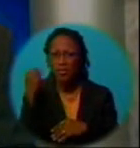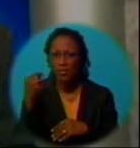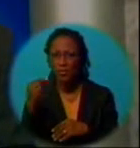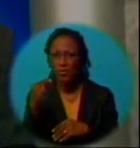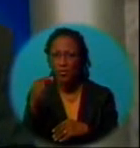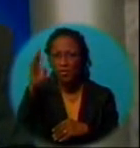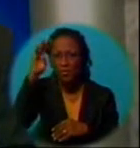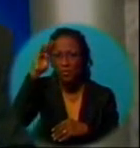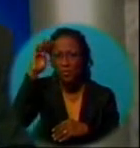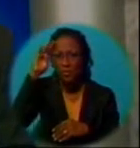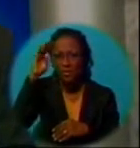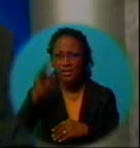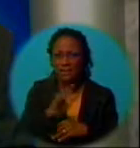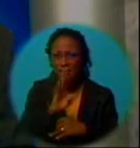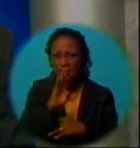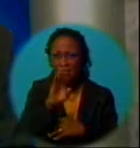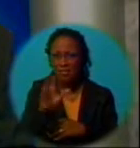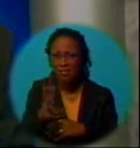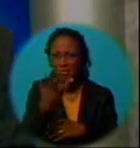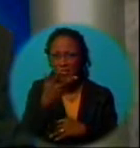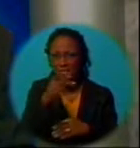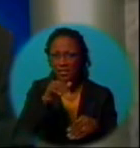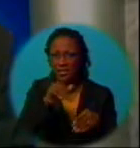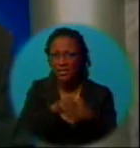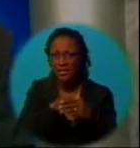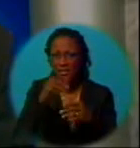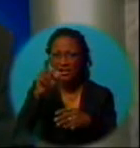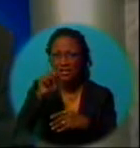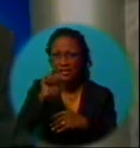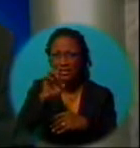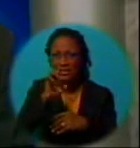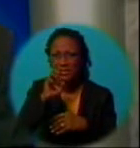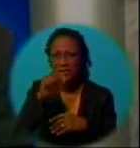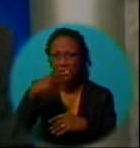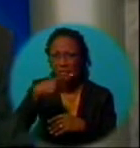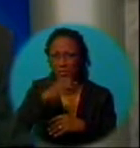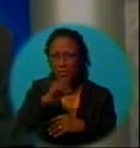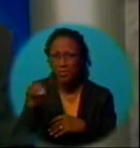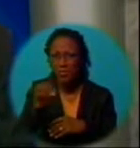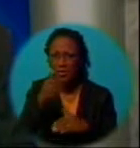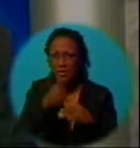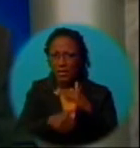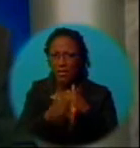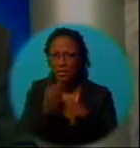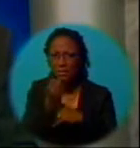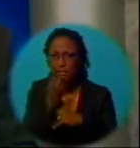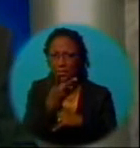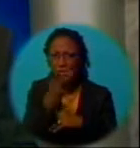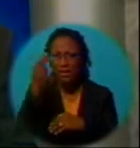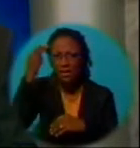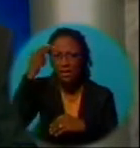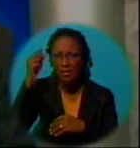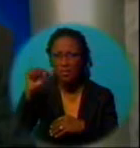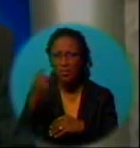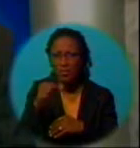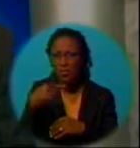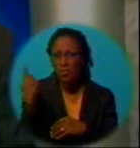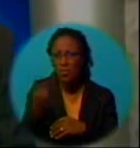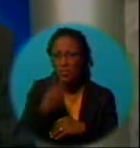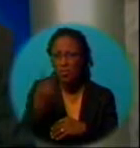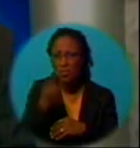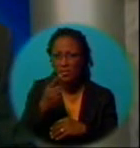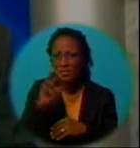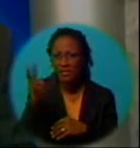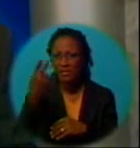Prescott, the bronze, while Yuten Poon won the bronze in the boys' under-12. Husbands' goal was only the second medal, the second